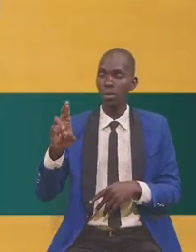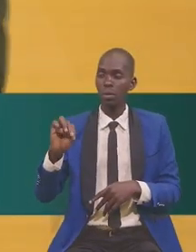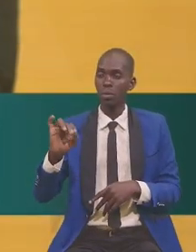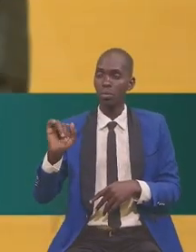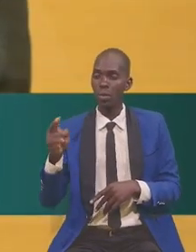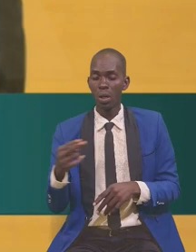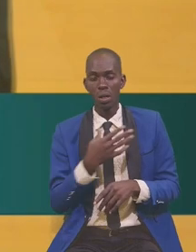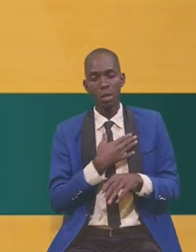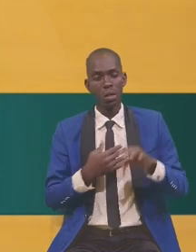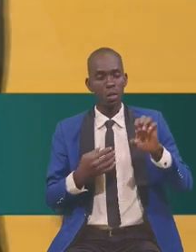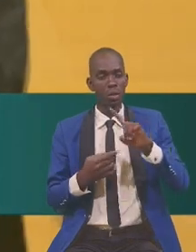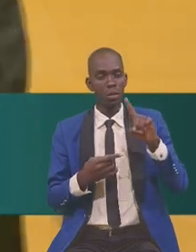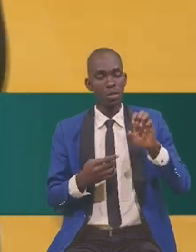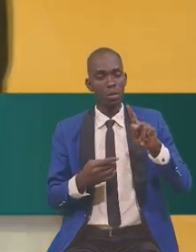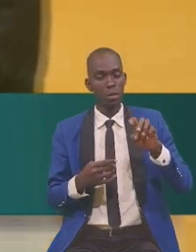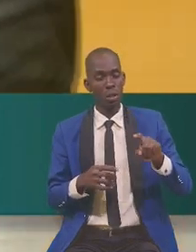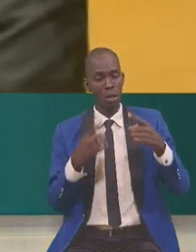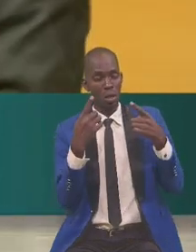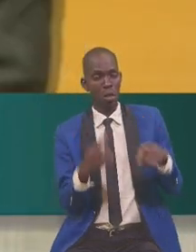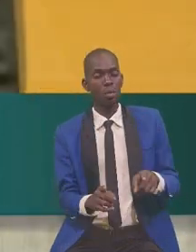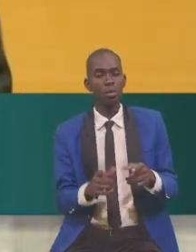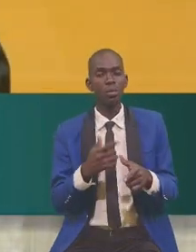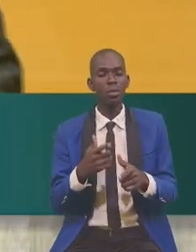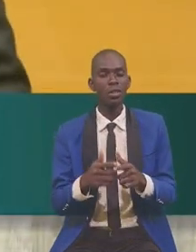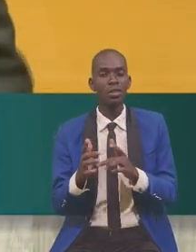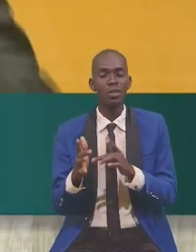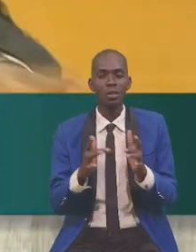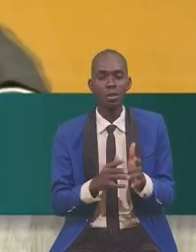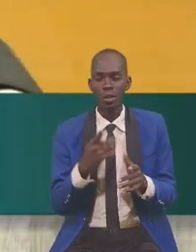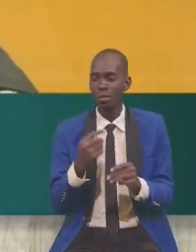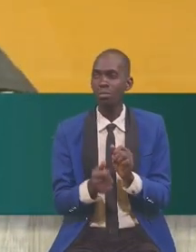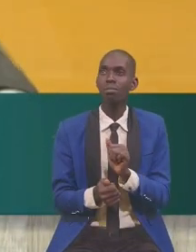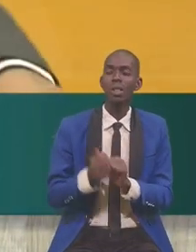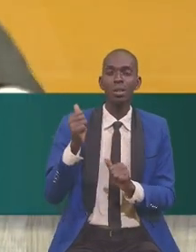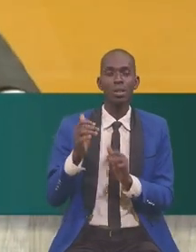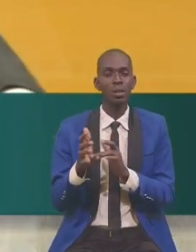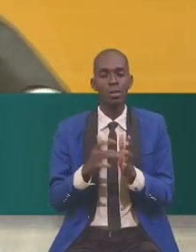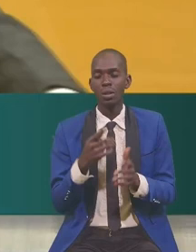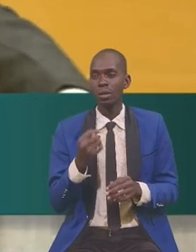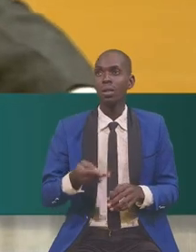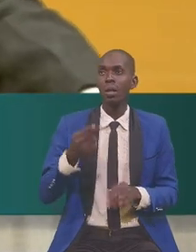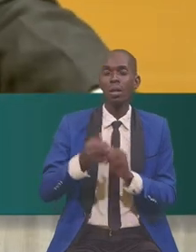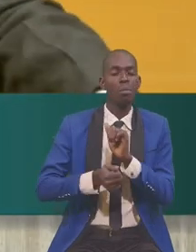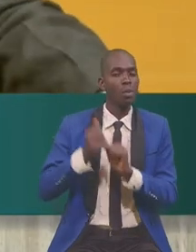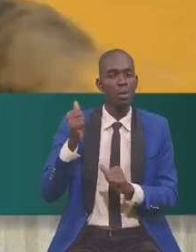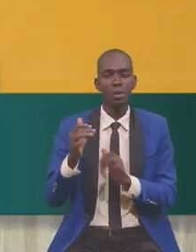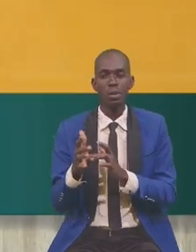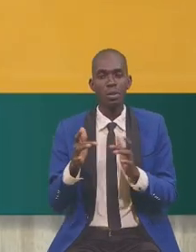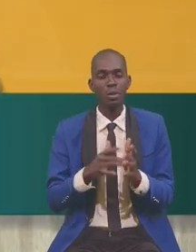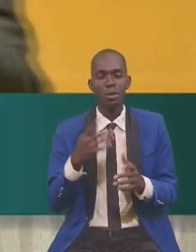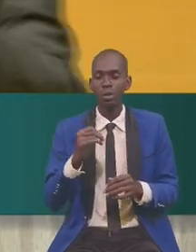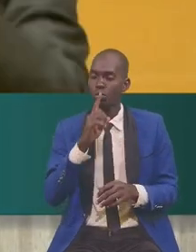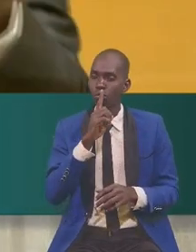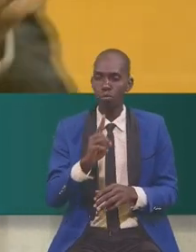and prophecies were fulfilled, Jesus, the greatest, Jesus, the highest, Jesus, the very Son